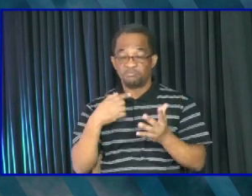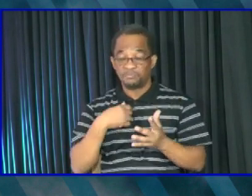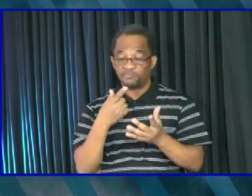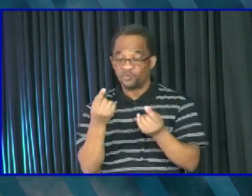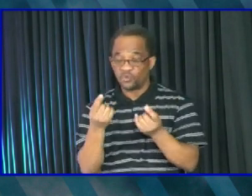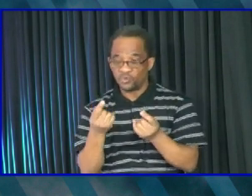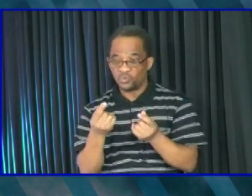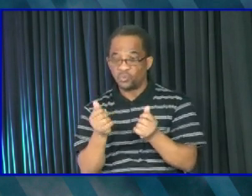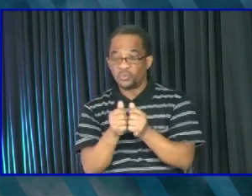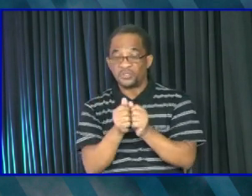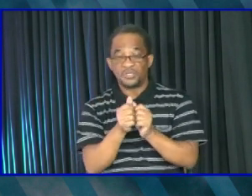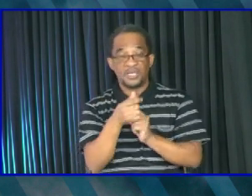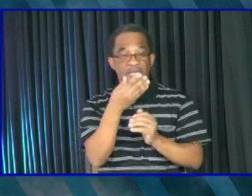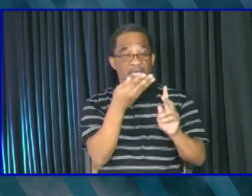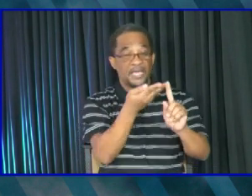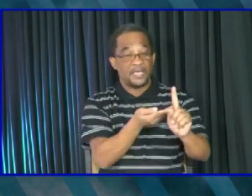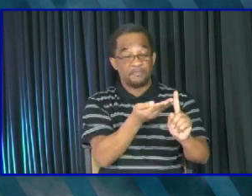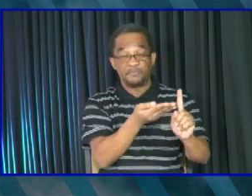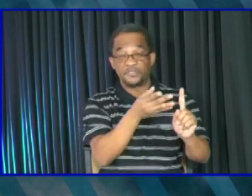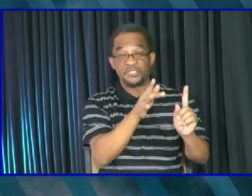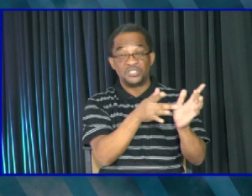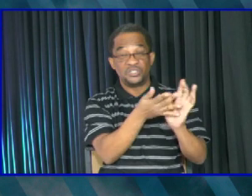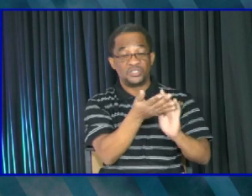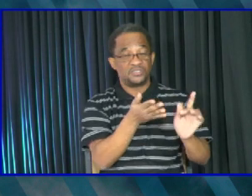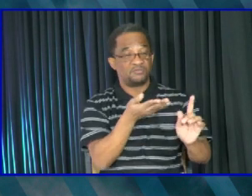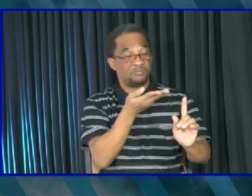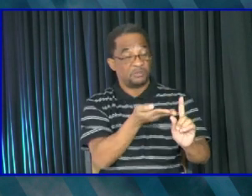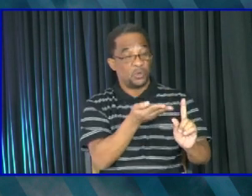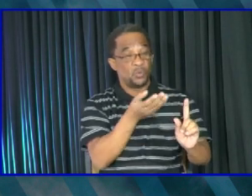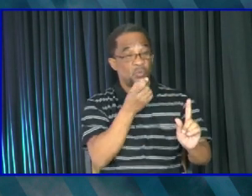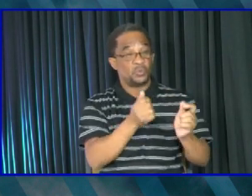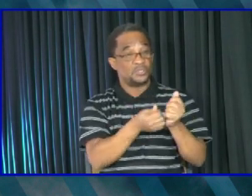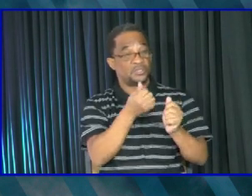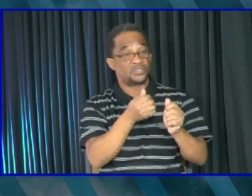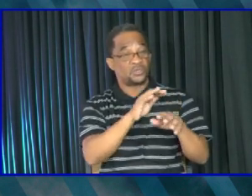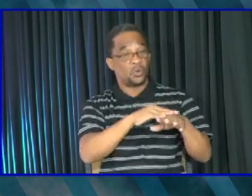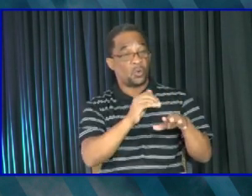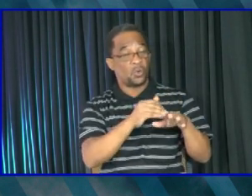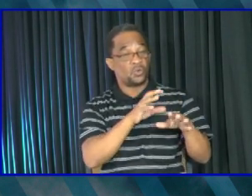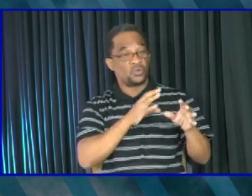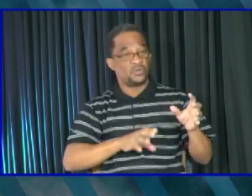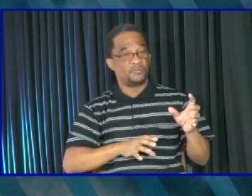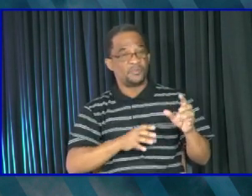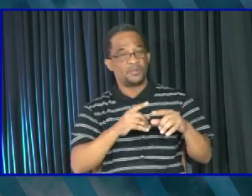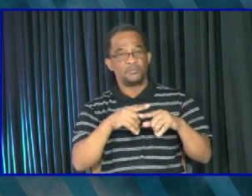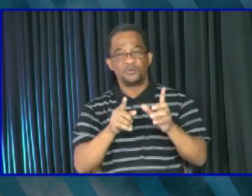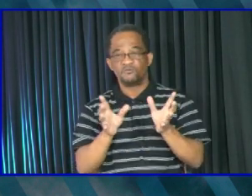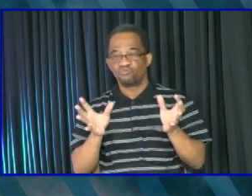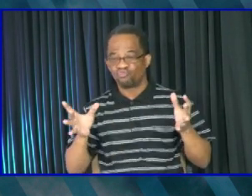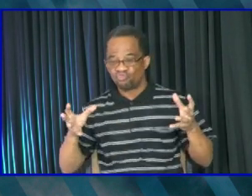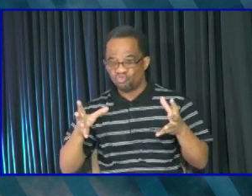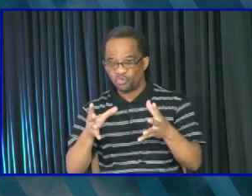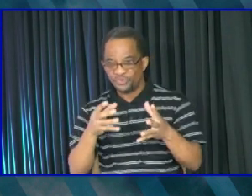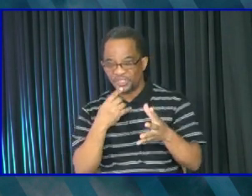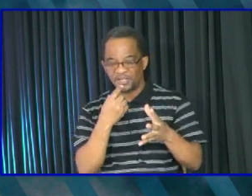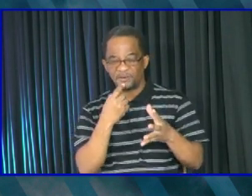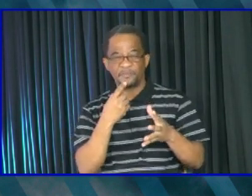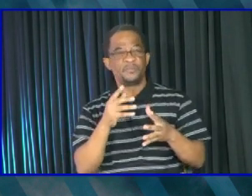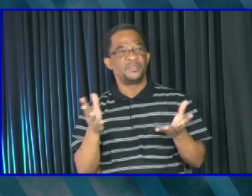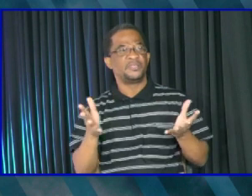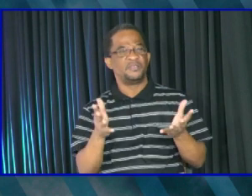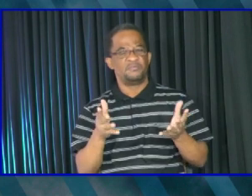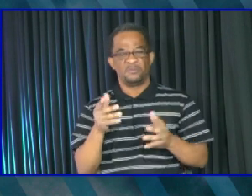with Jesus, which is called Christ? They all said unto him, let him